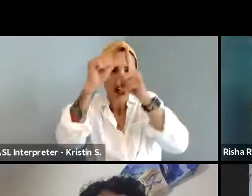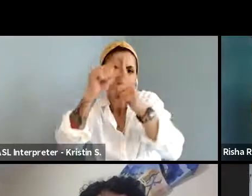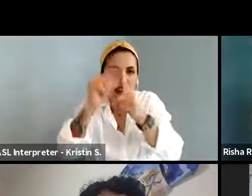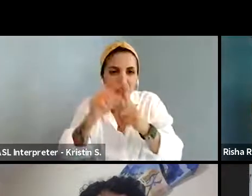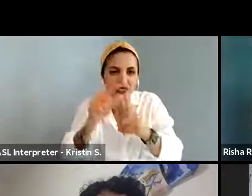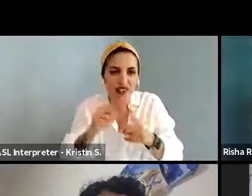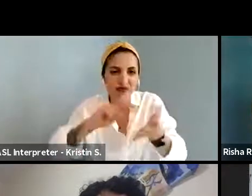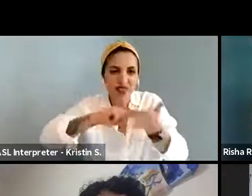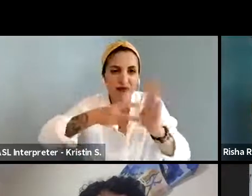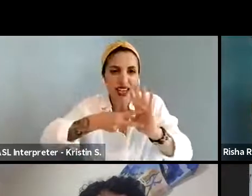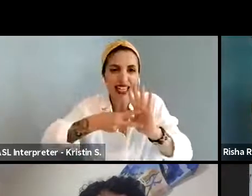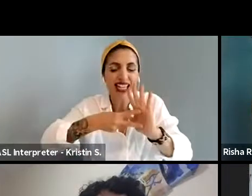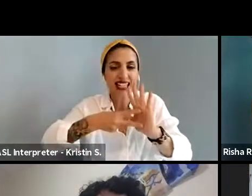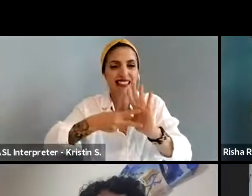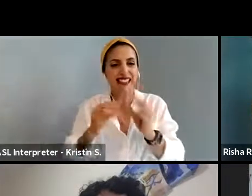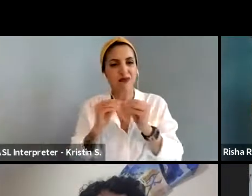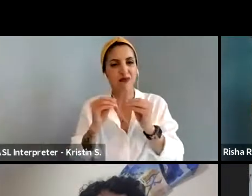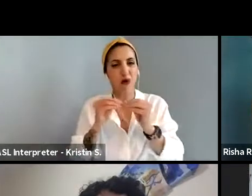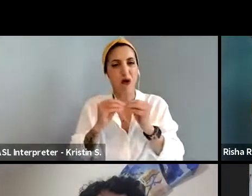definitions.